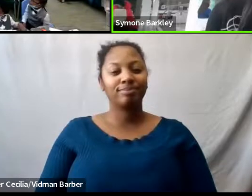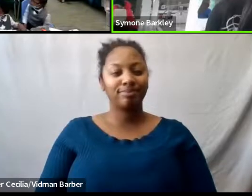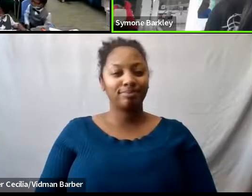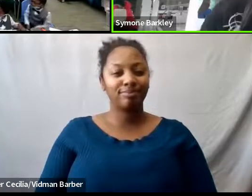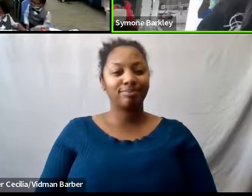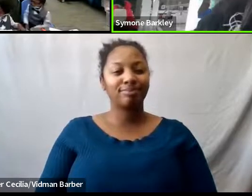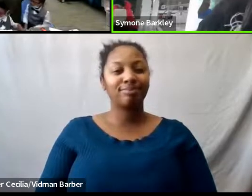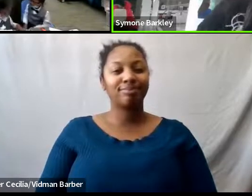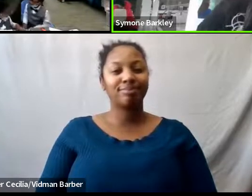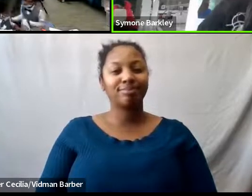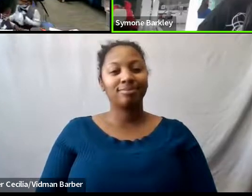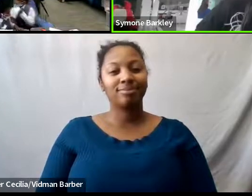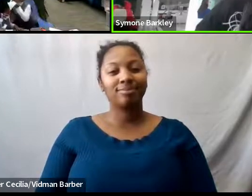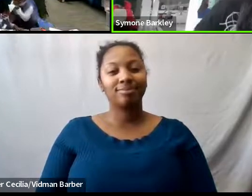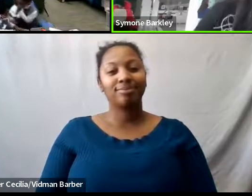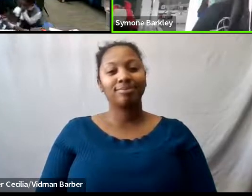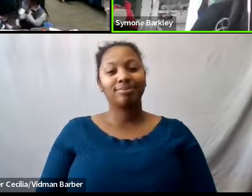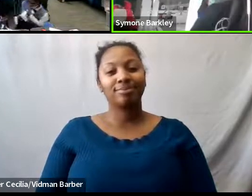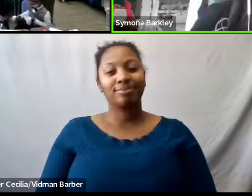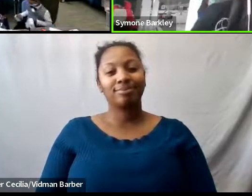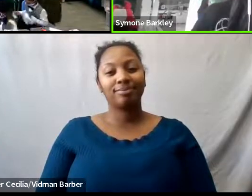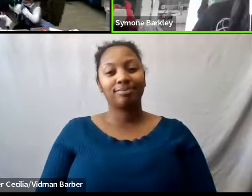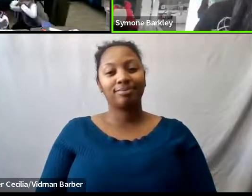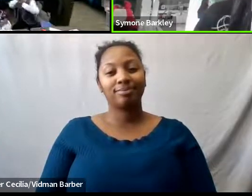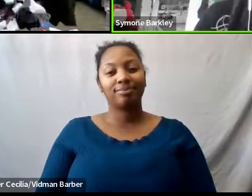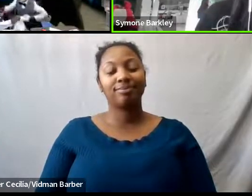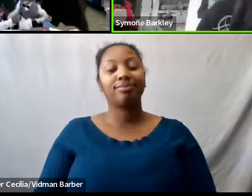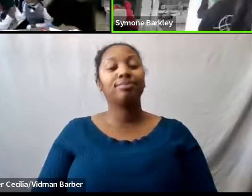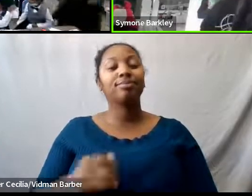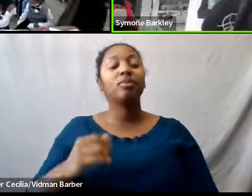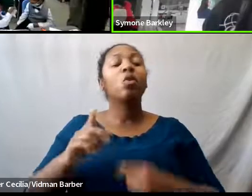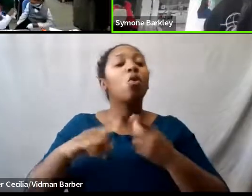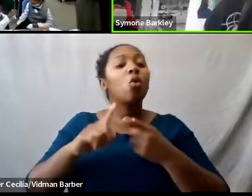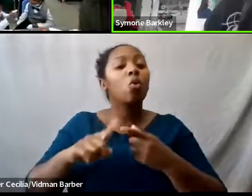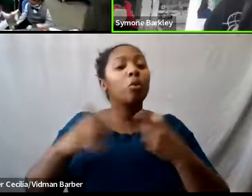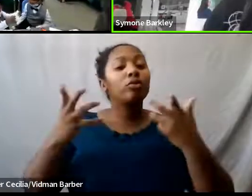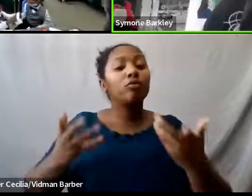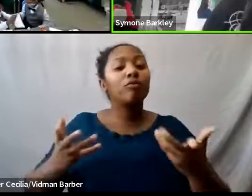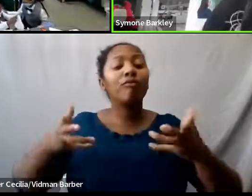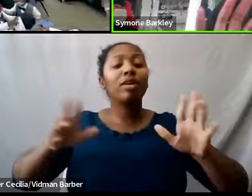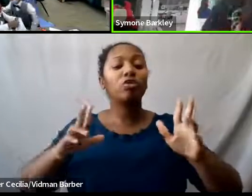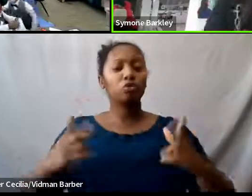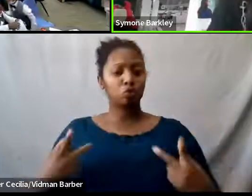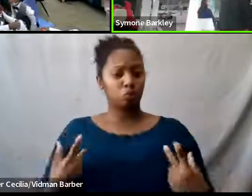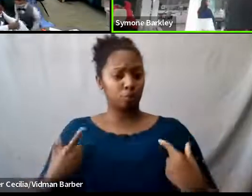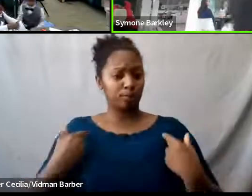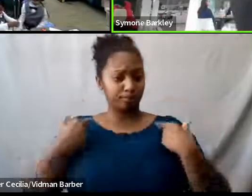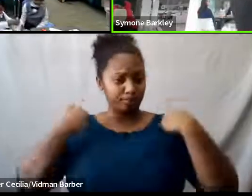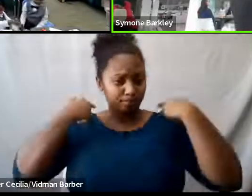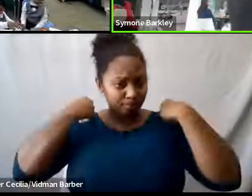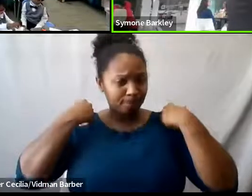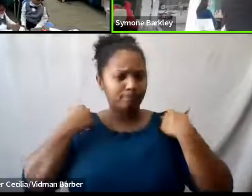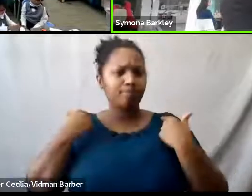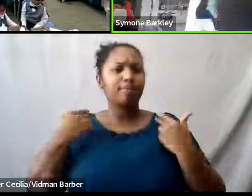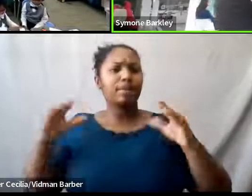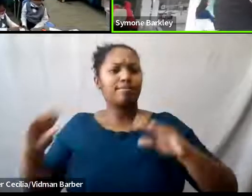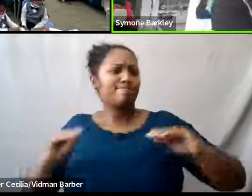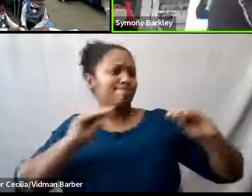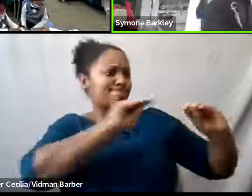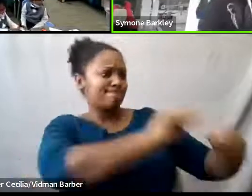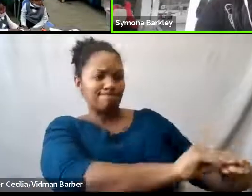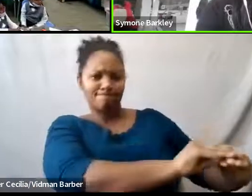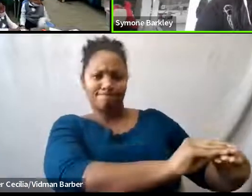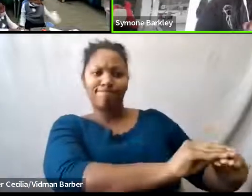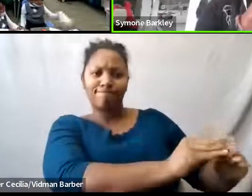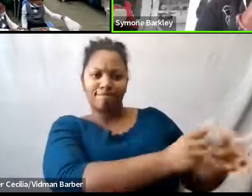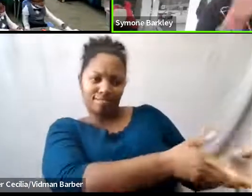When you're done with your sleeves, you can put your sleeves to the side. We won't need them anymore. You don't need your sleeves anymore. We're going to just